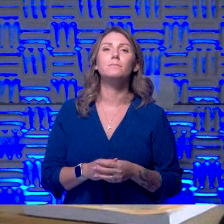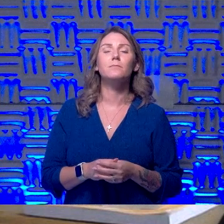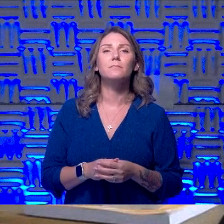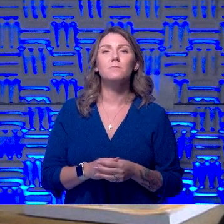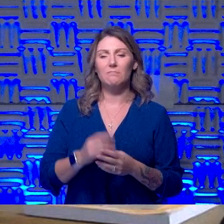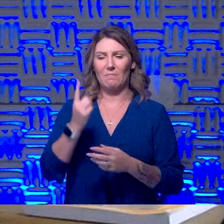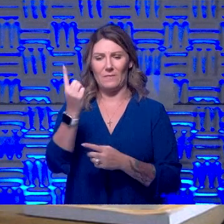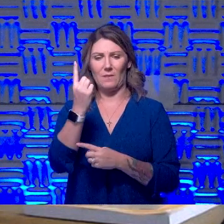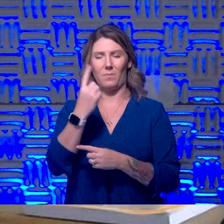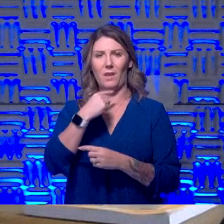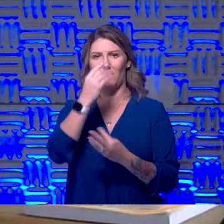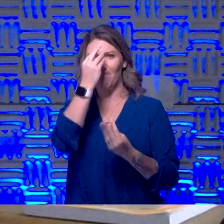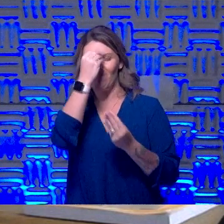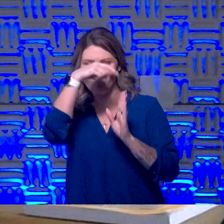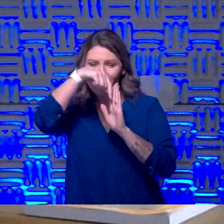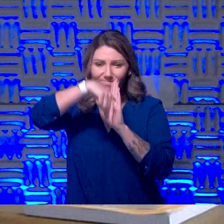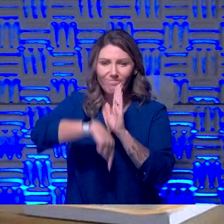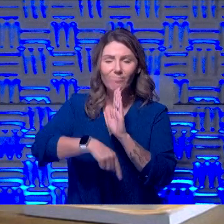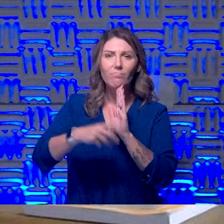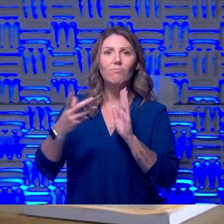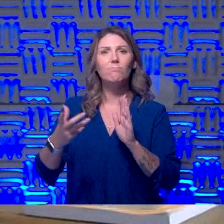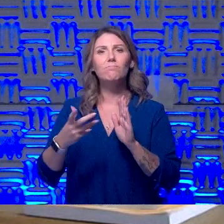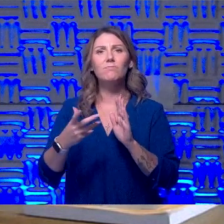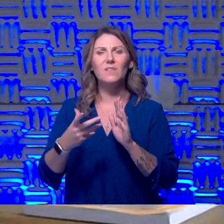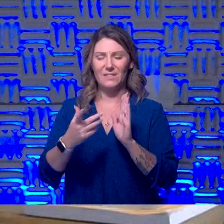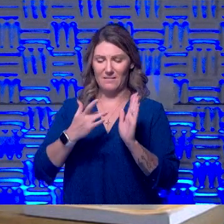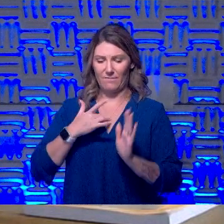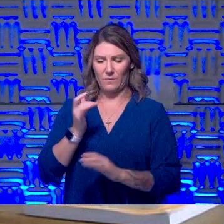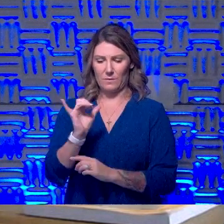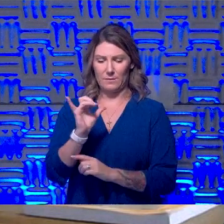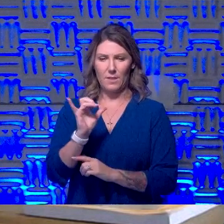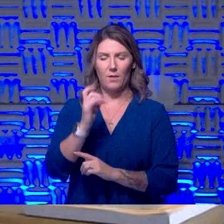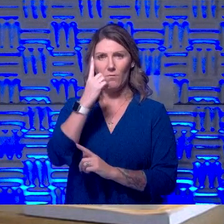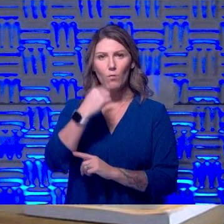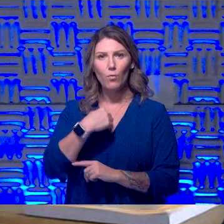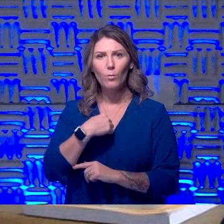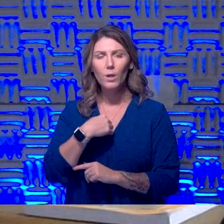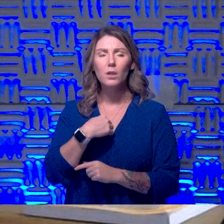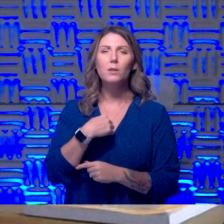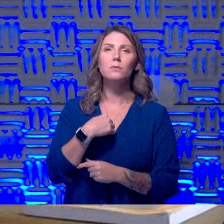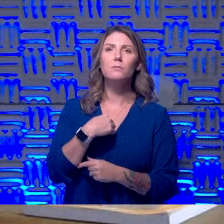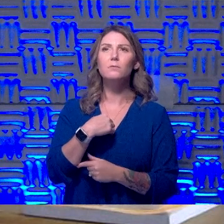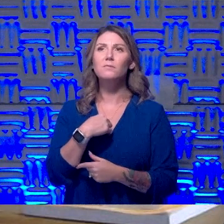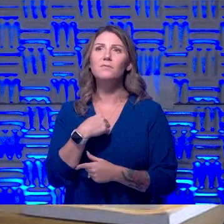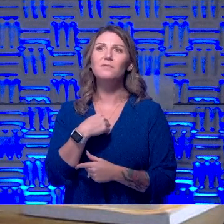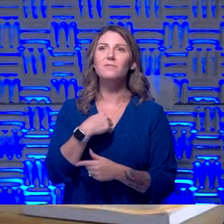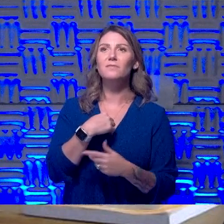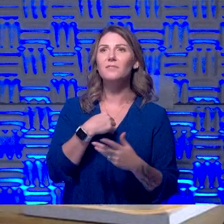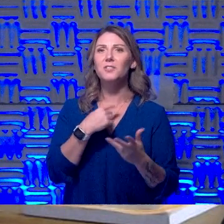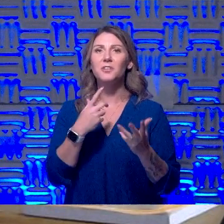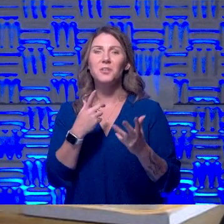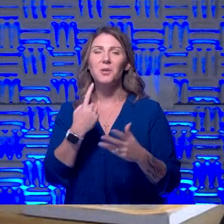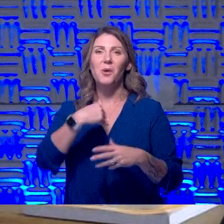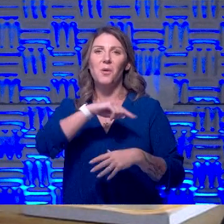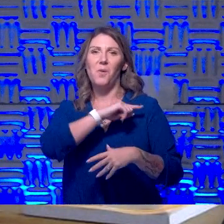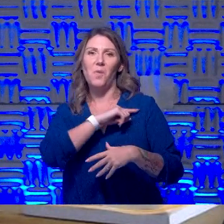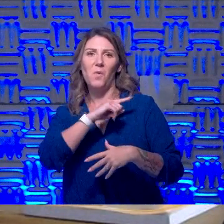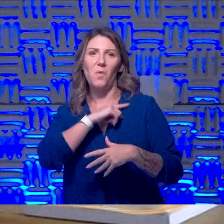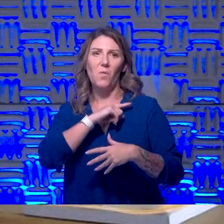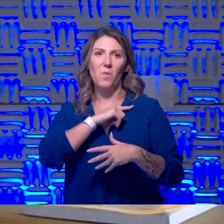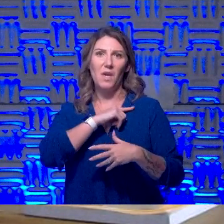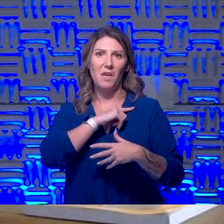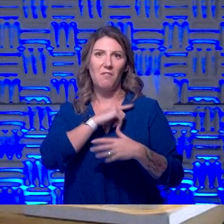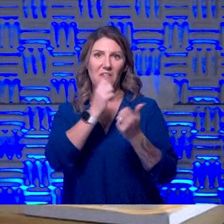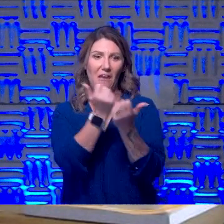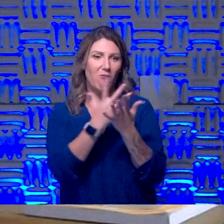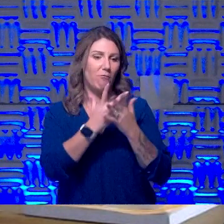something I've thought a lot about is it feels like to me we've kind of gotten the cart before the horse. We will